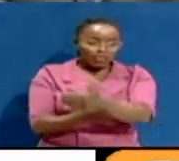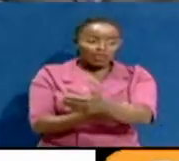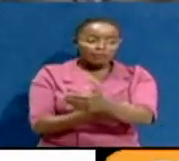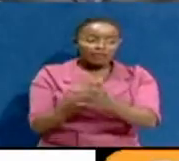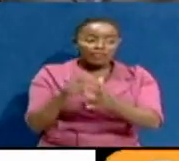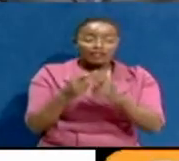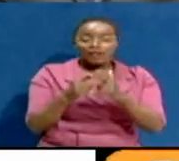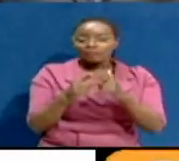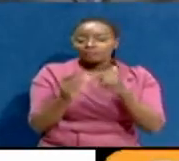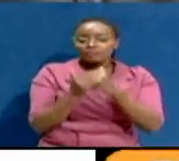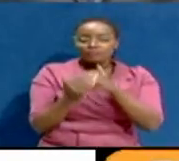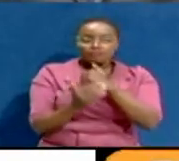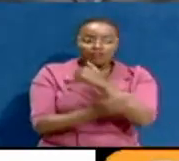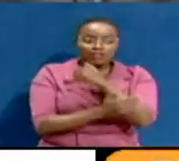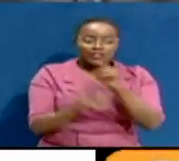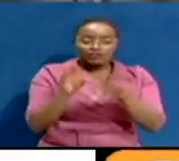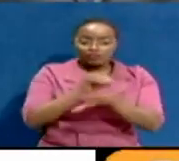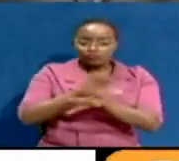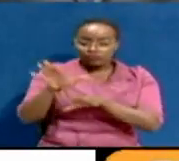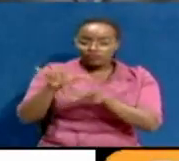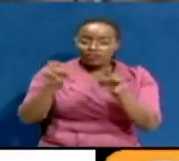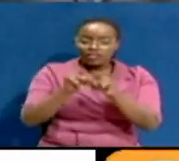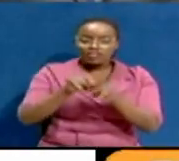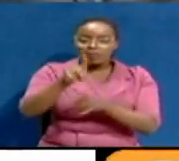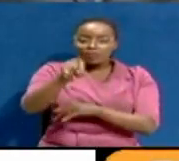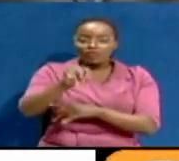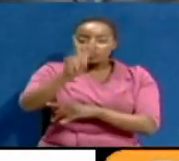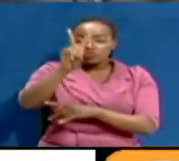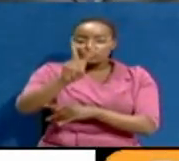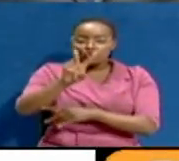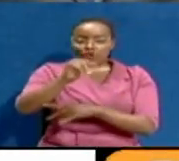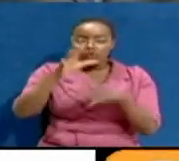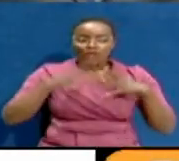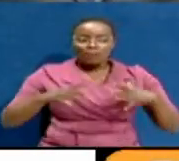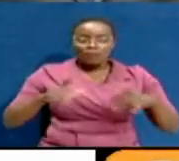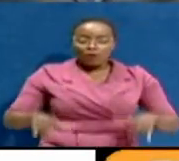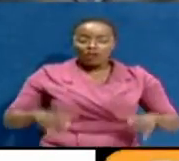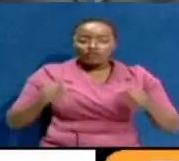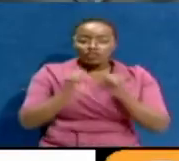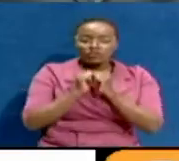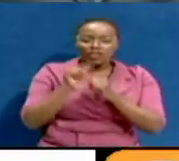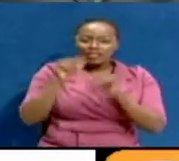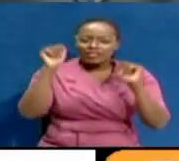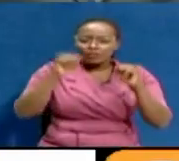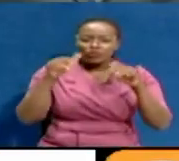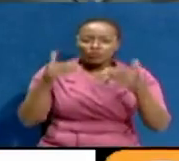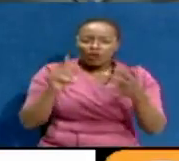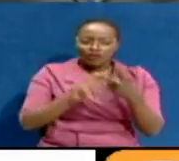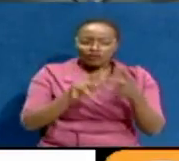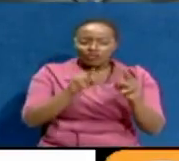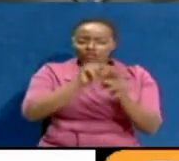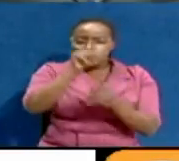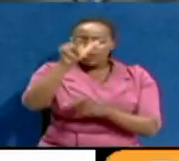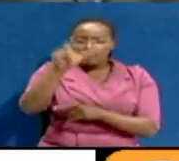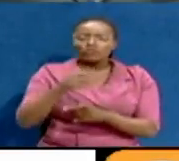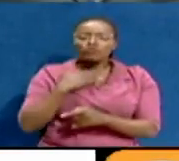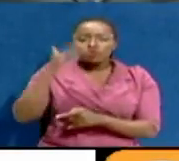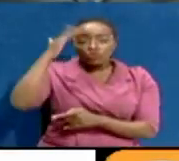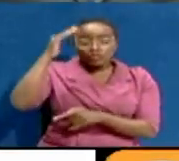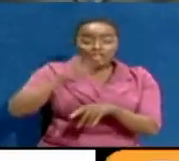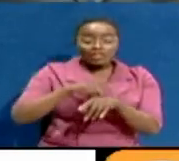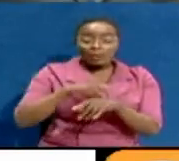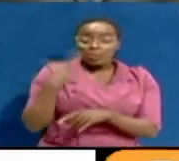vaccine. And unfortunately, she transmitted the same virus to 2 more people who lived with her. How is that possible? Also, someone wants to know,